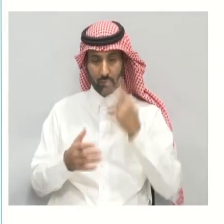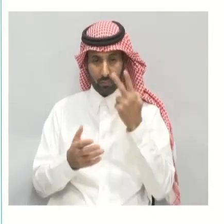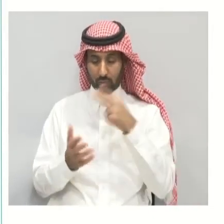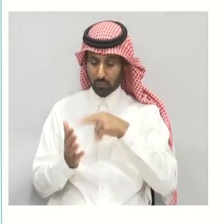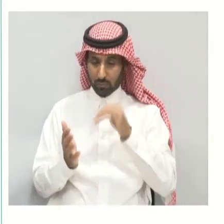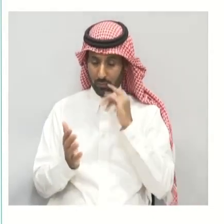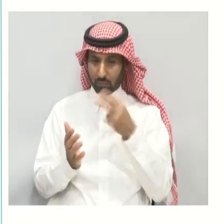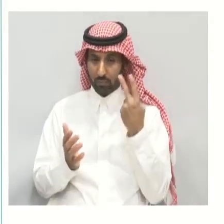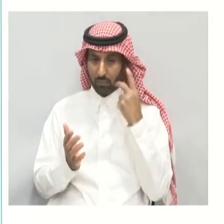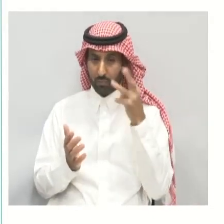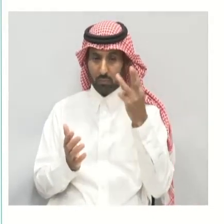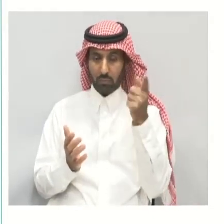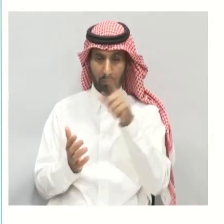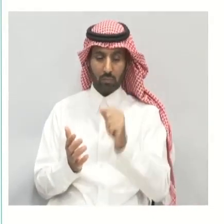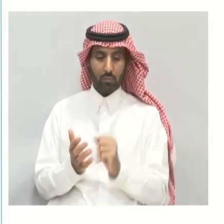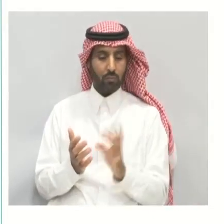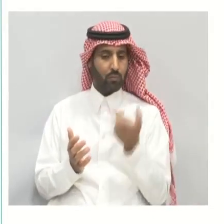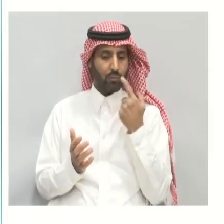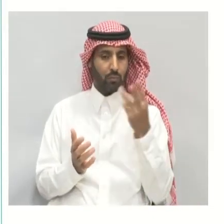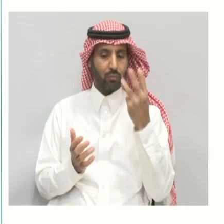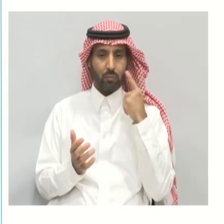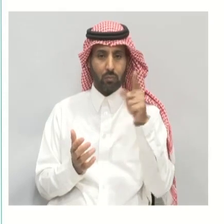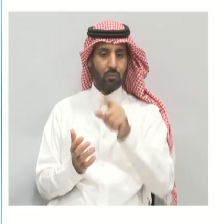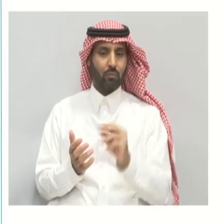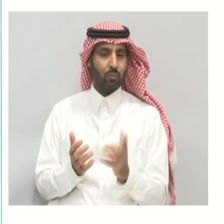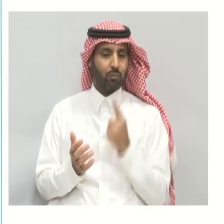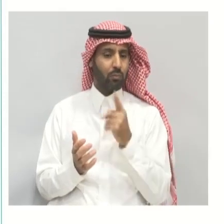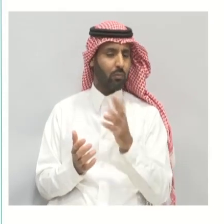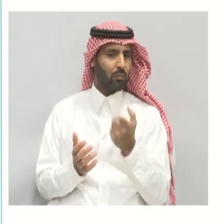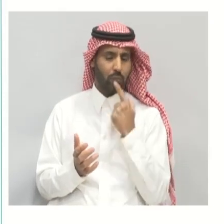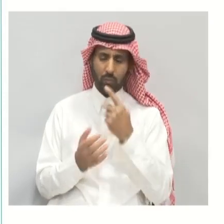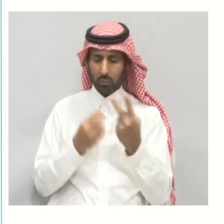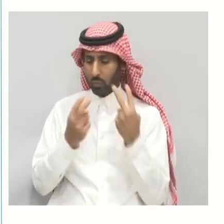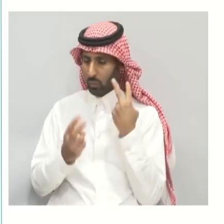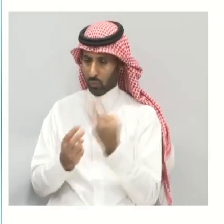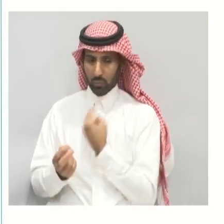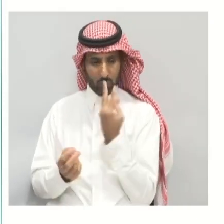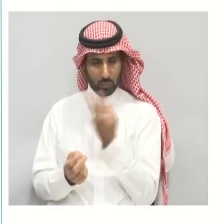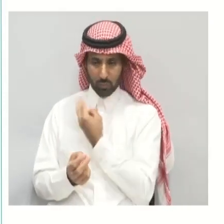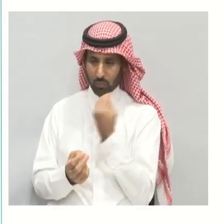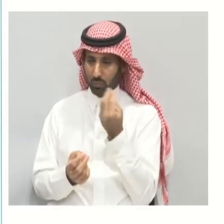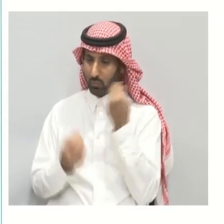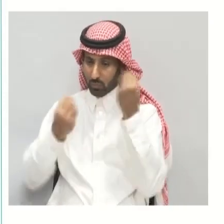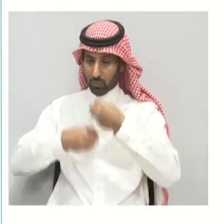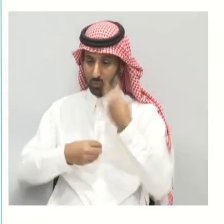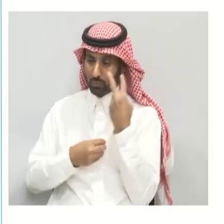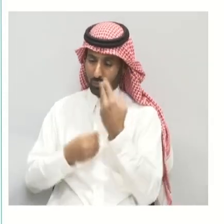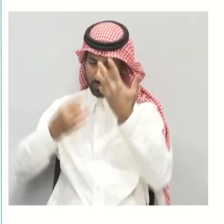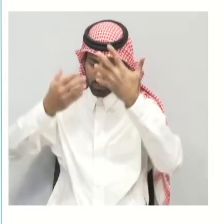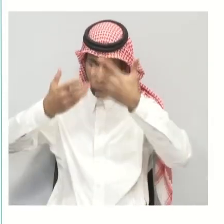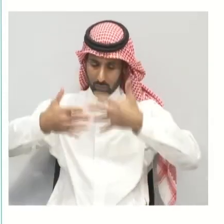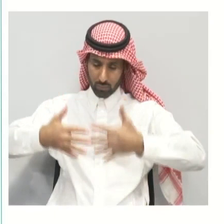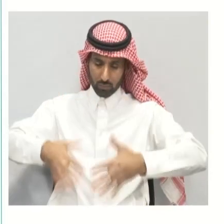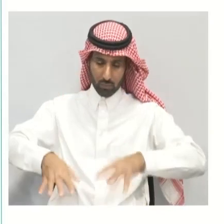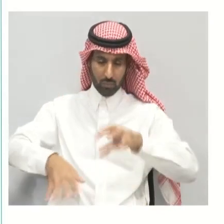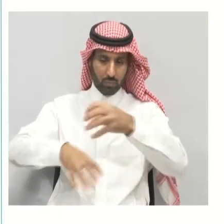to answer the third question. The third question says, what attractions do the Iguazu Falls have?